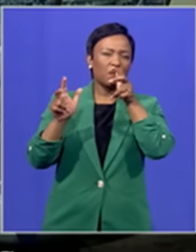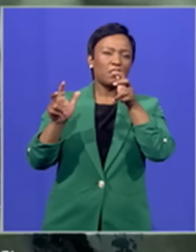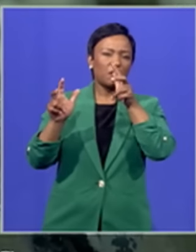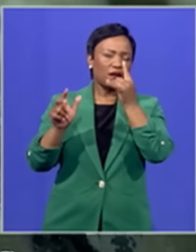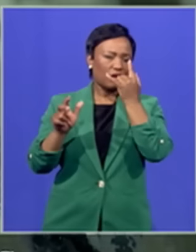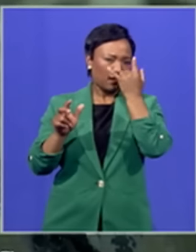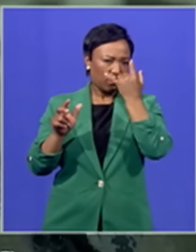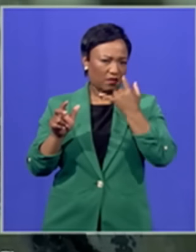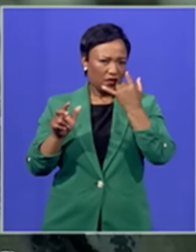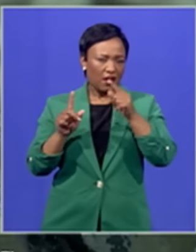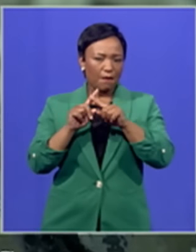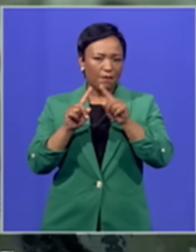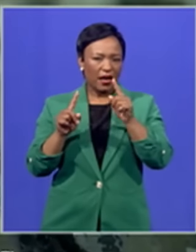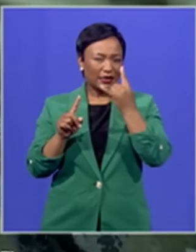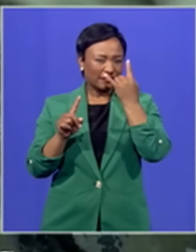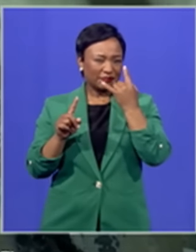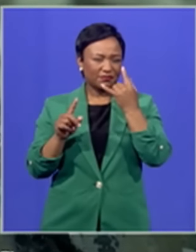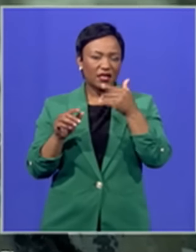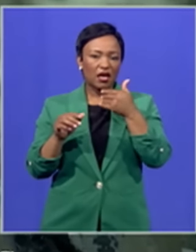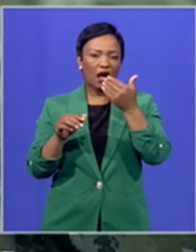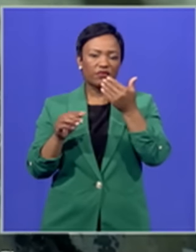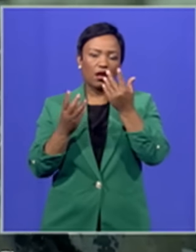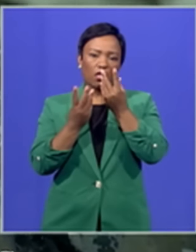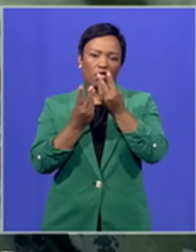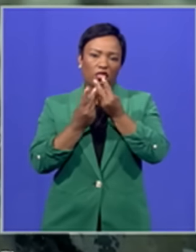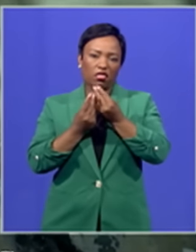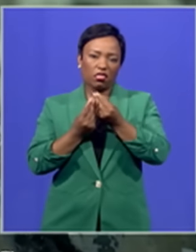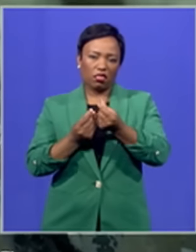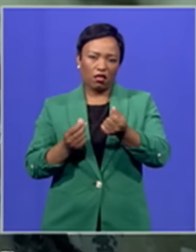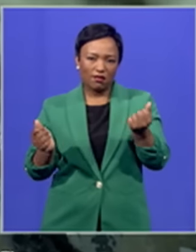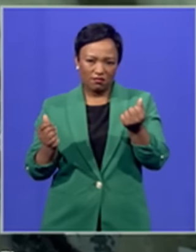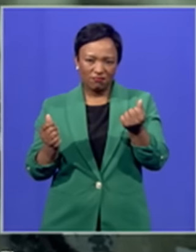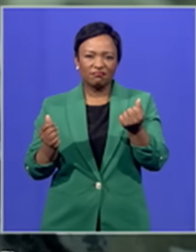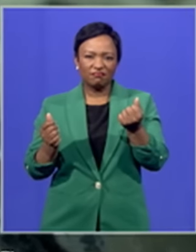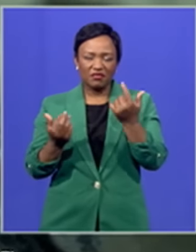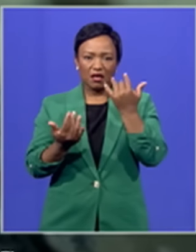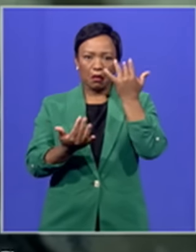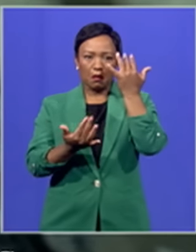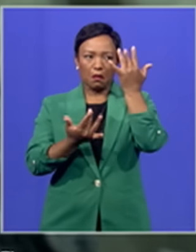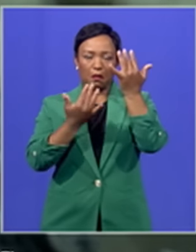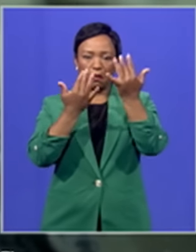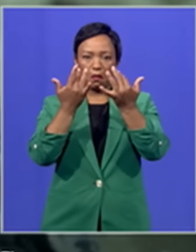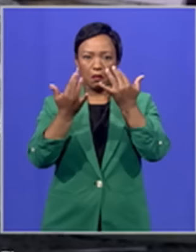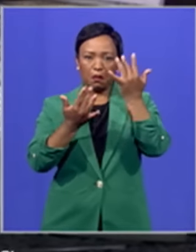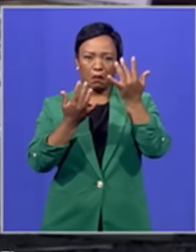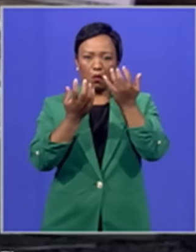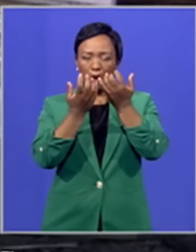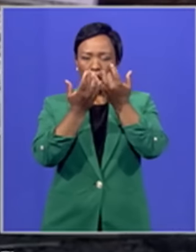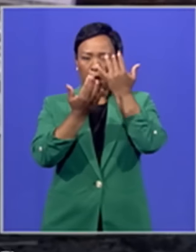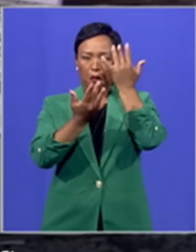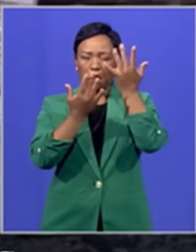e fela sello seo se ile sa homola moragonyana ge kgabo yeo ya mollo e le gare e gola.